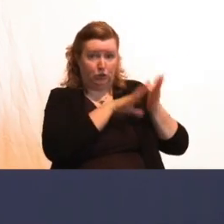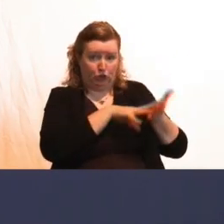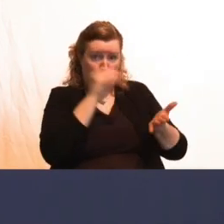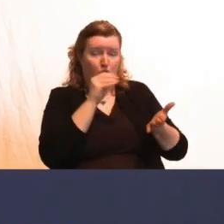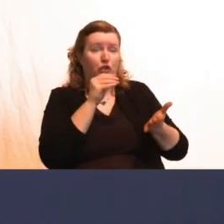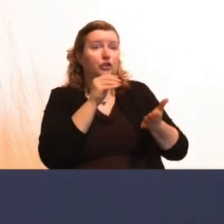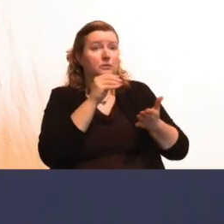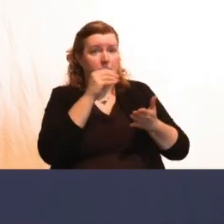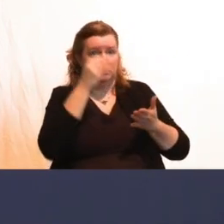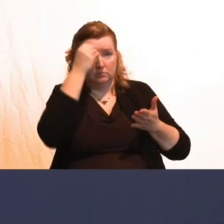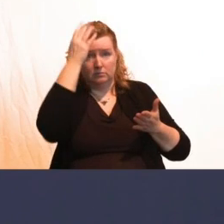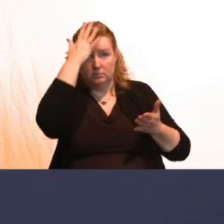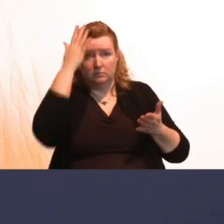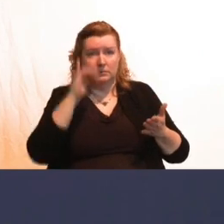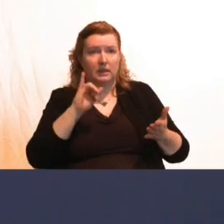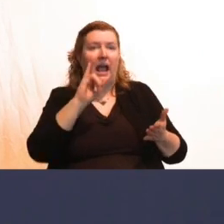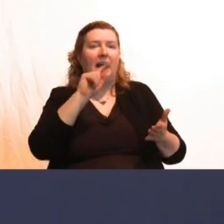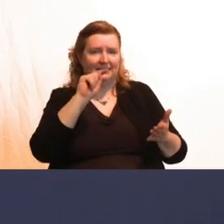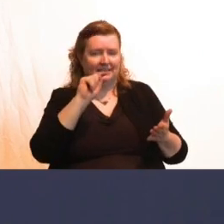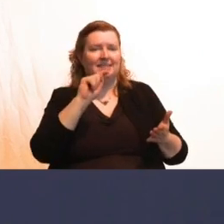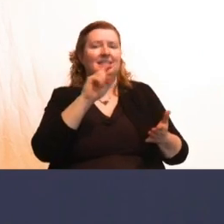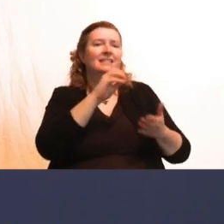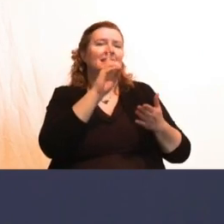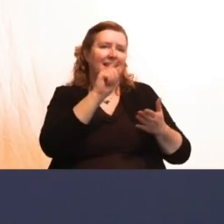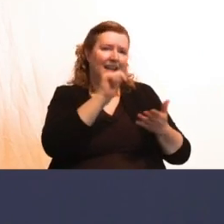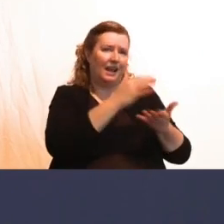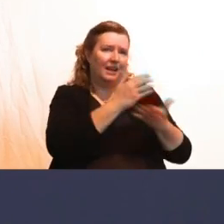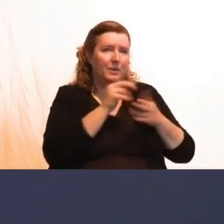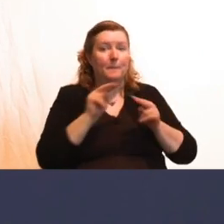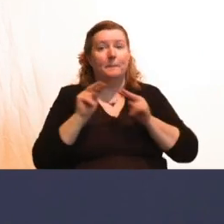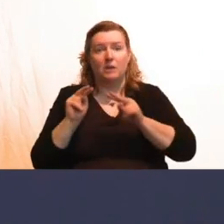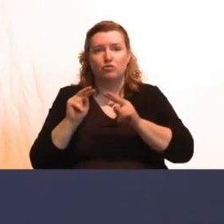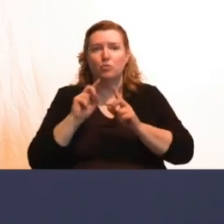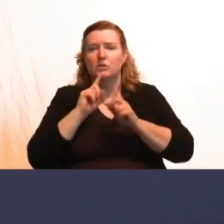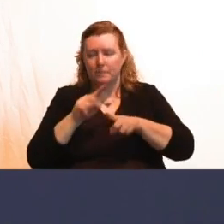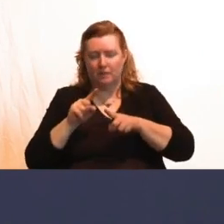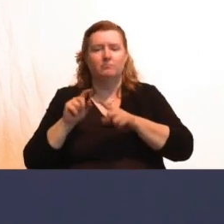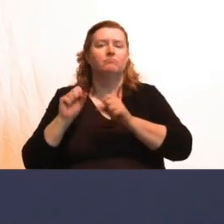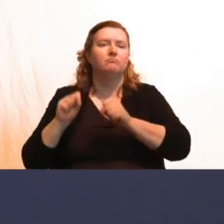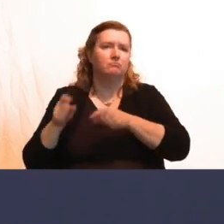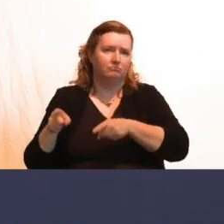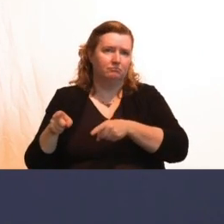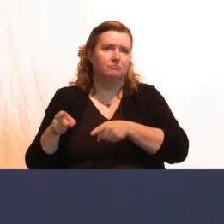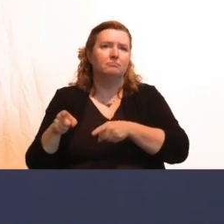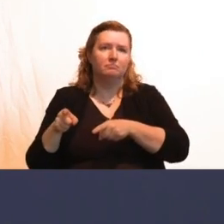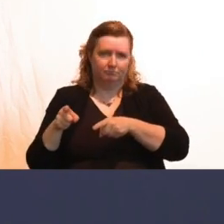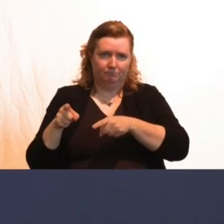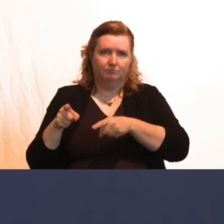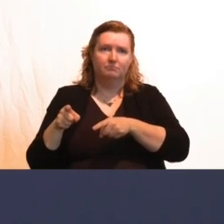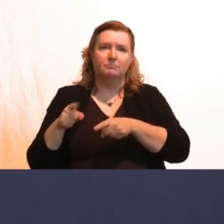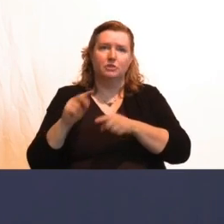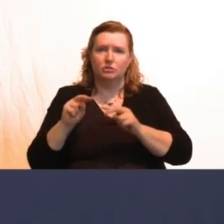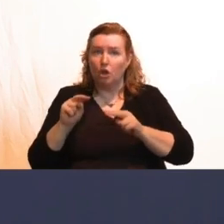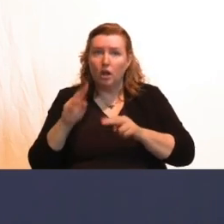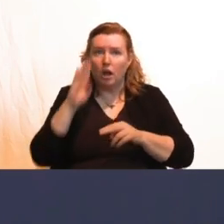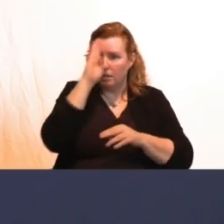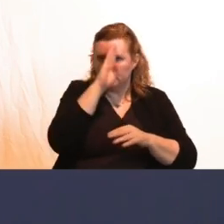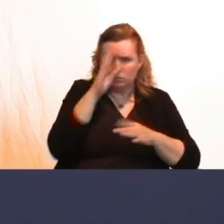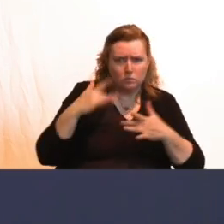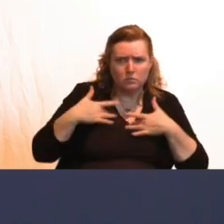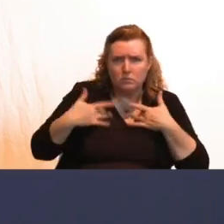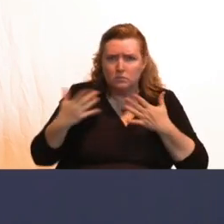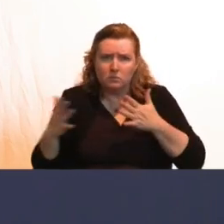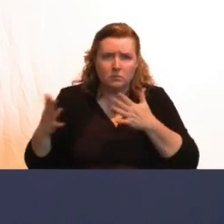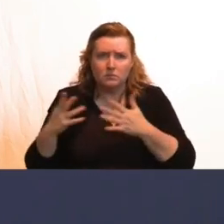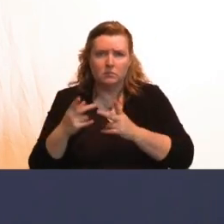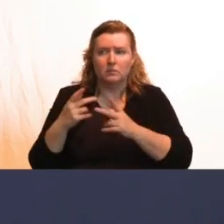of evolving trends and status of our hospitals and healthcare systems. We're much more able to do what I just said and Pat wrote